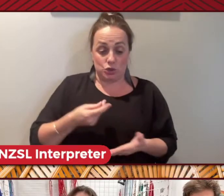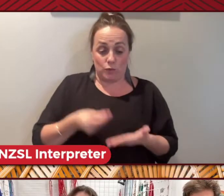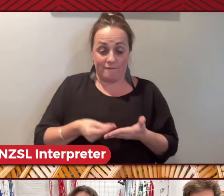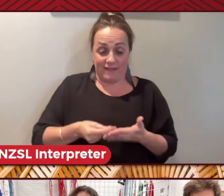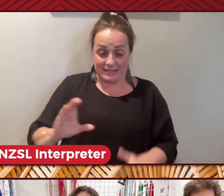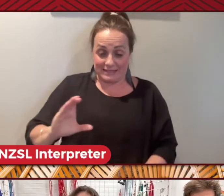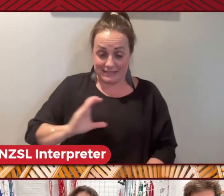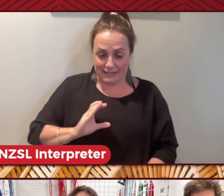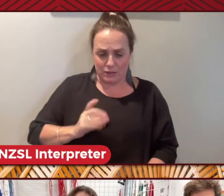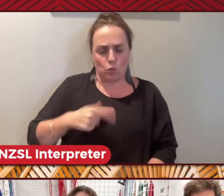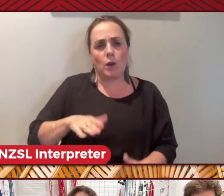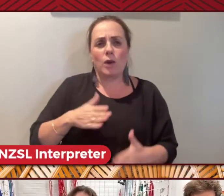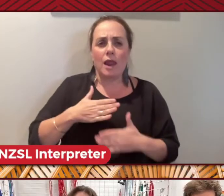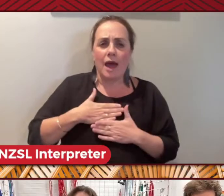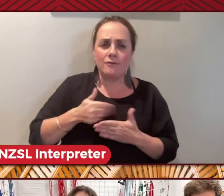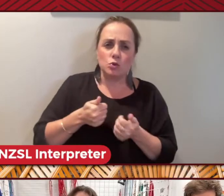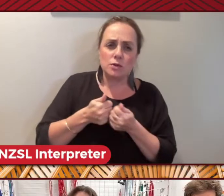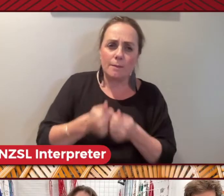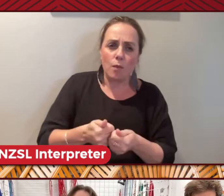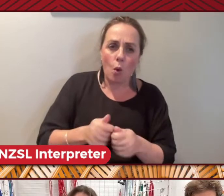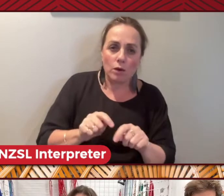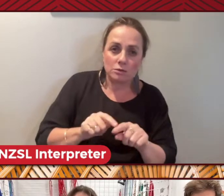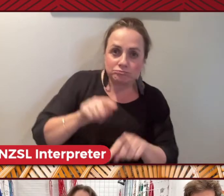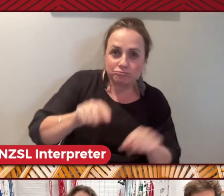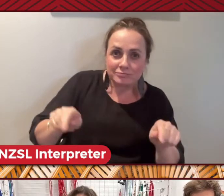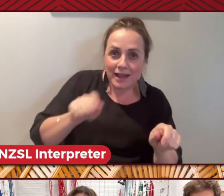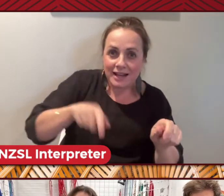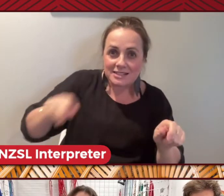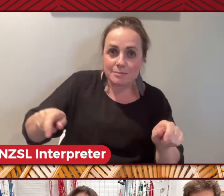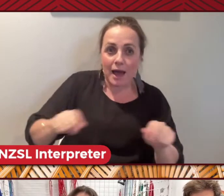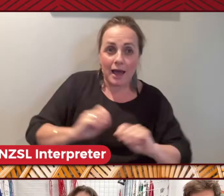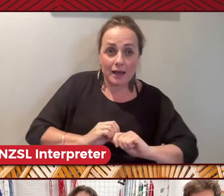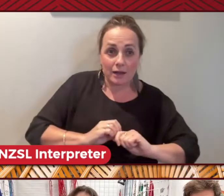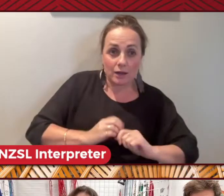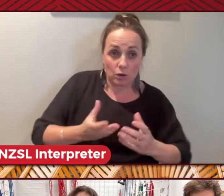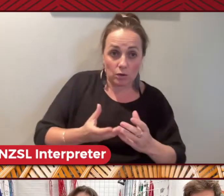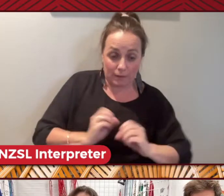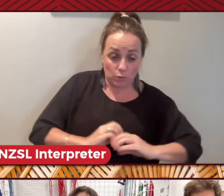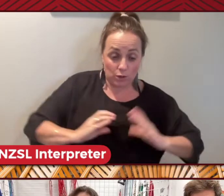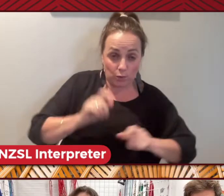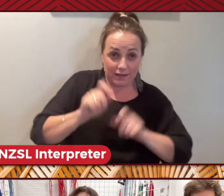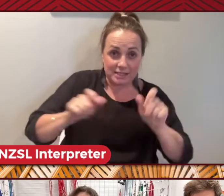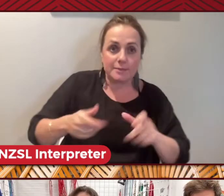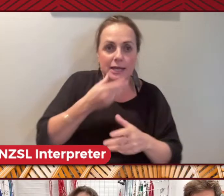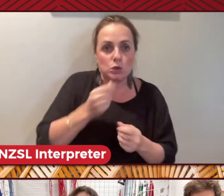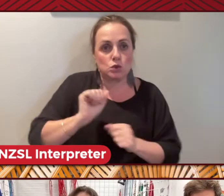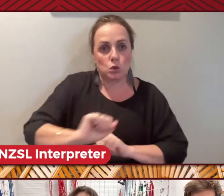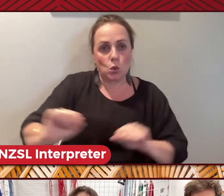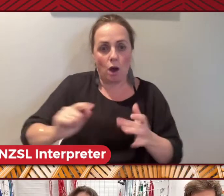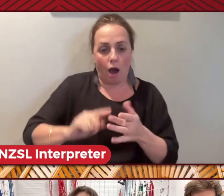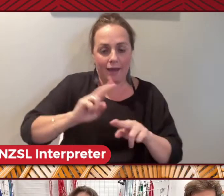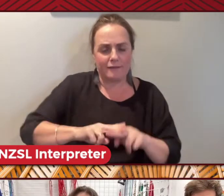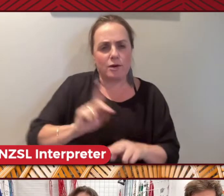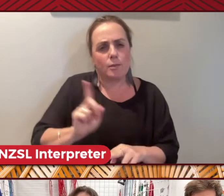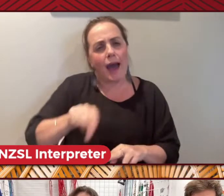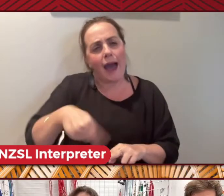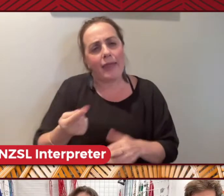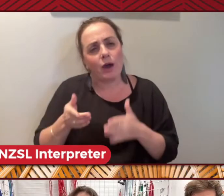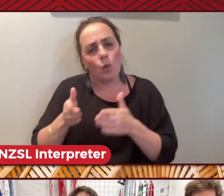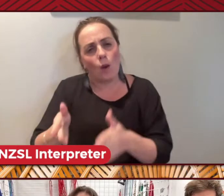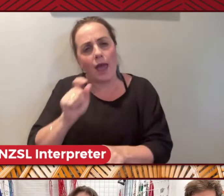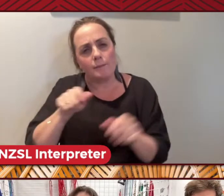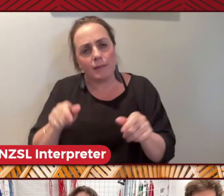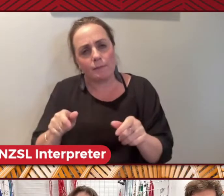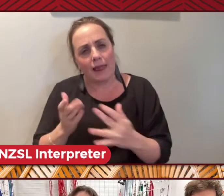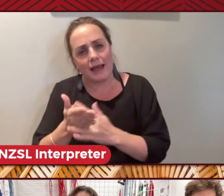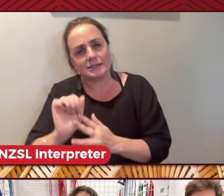we would love to support Manawanui customers using their IF. But what are some of the other common ways people access your supports